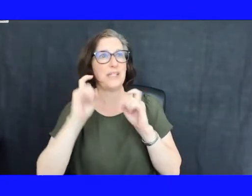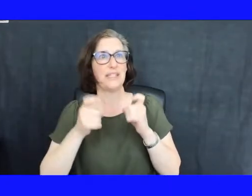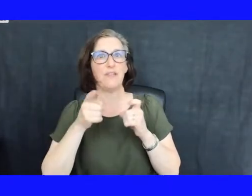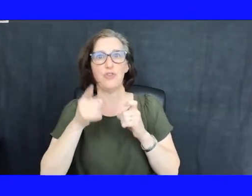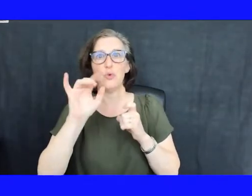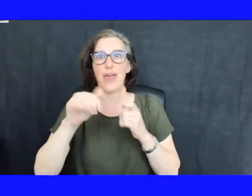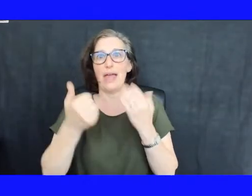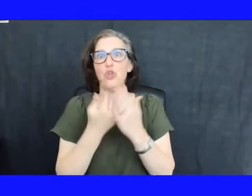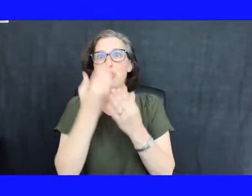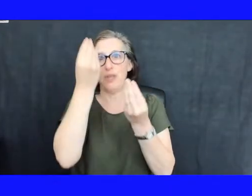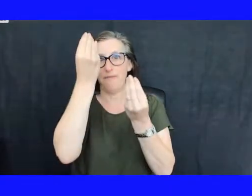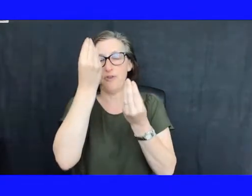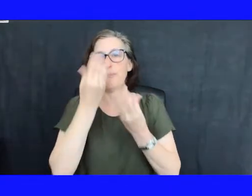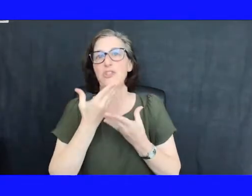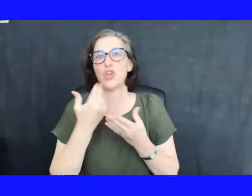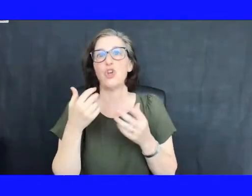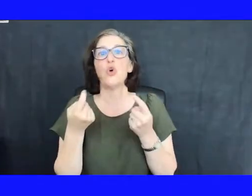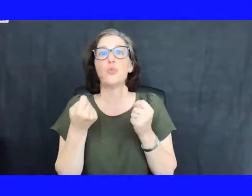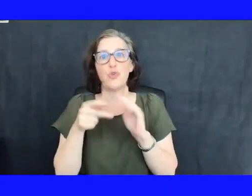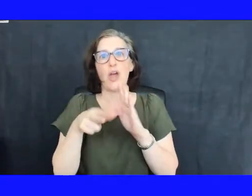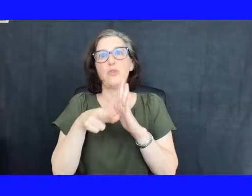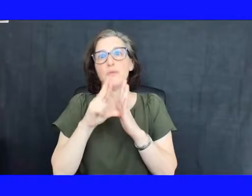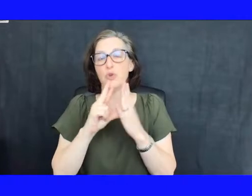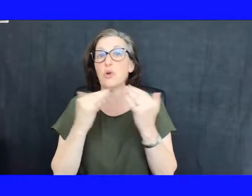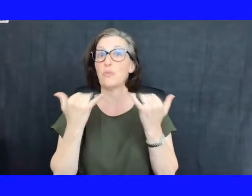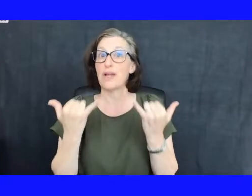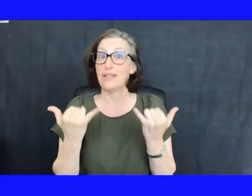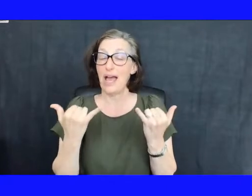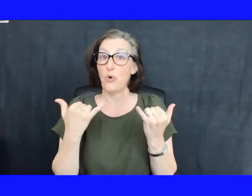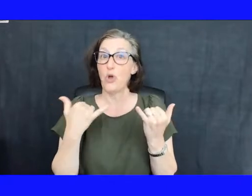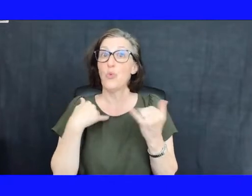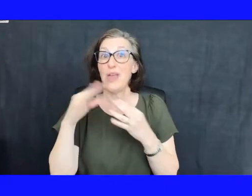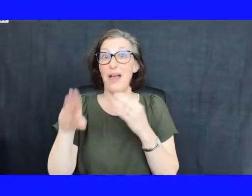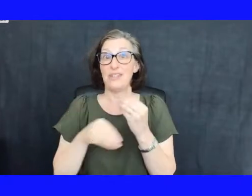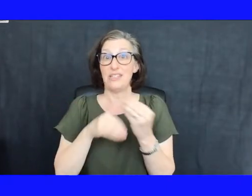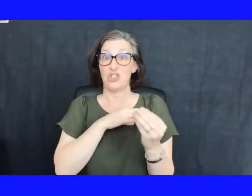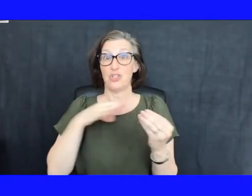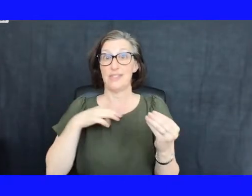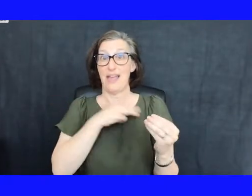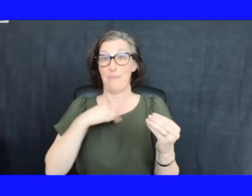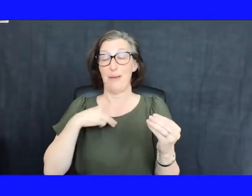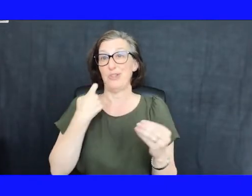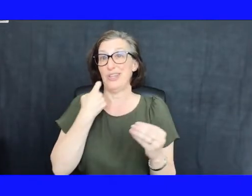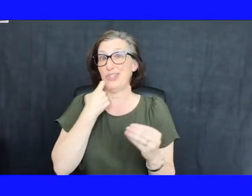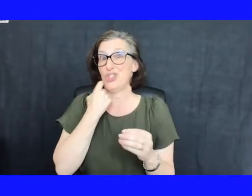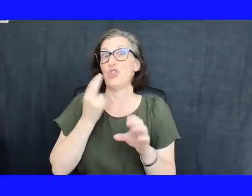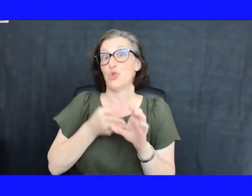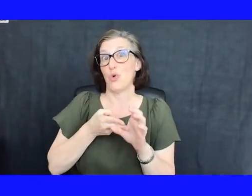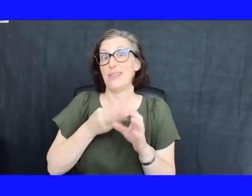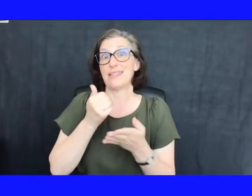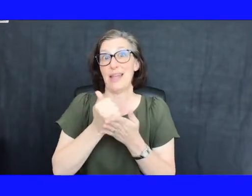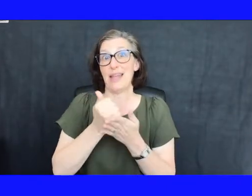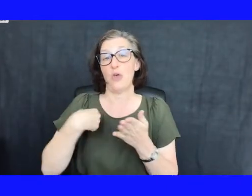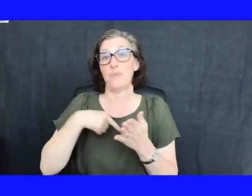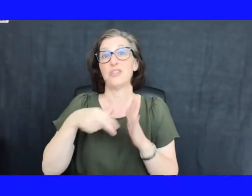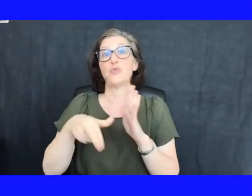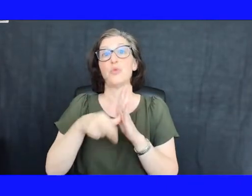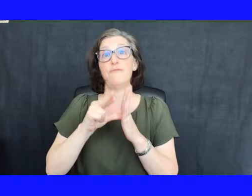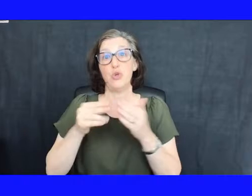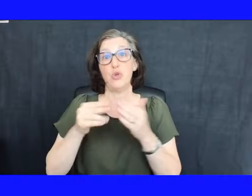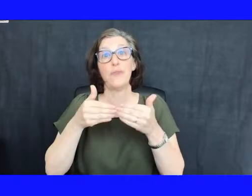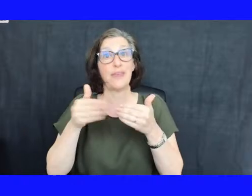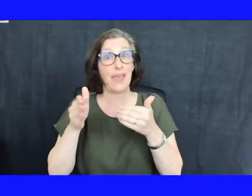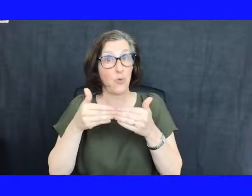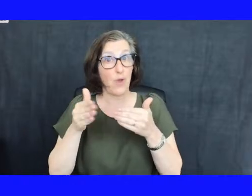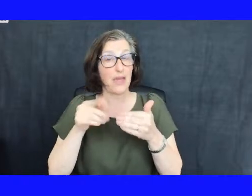who needed a change in assignment. As you'll recall, in the beginning of the pandemic, there was the need to